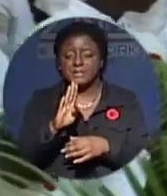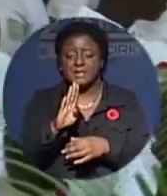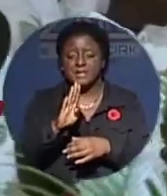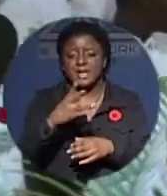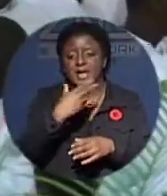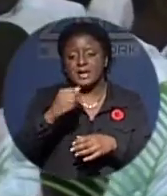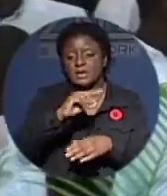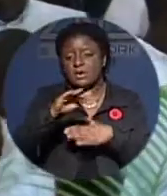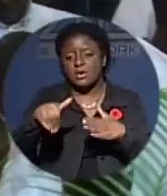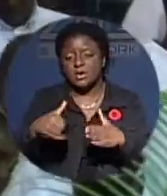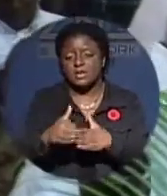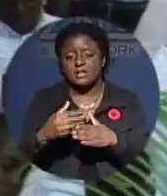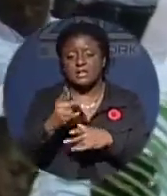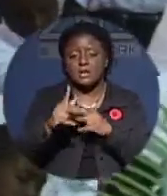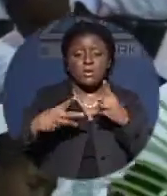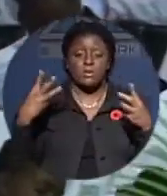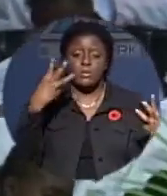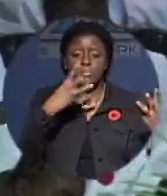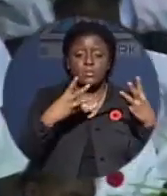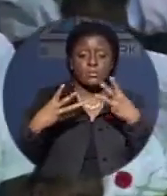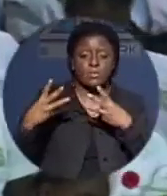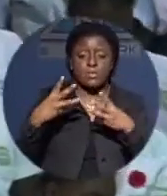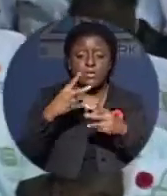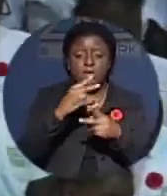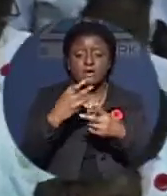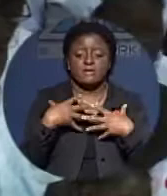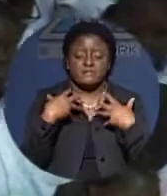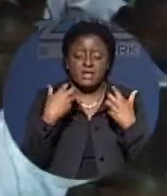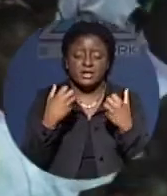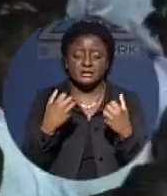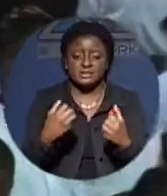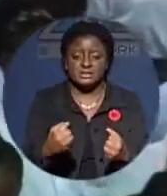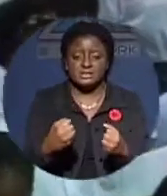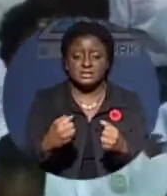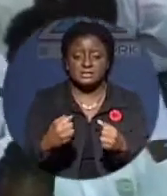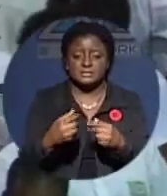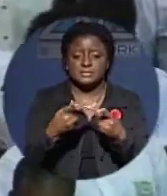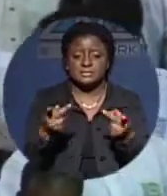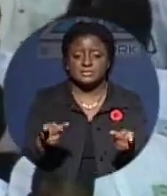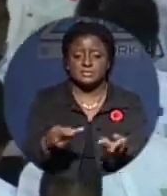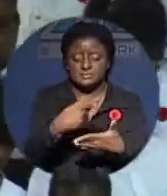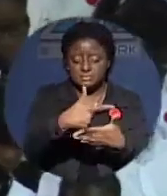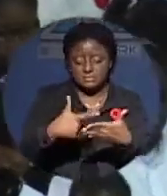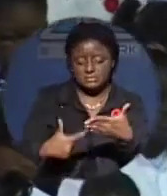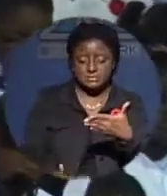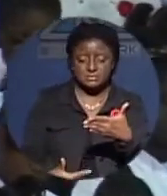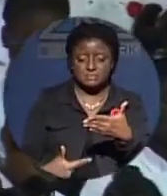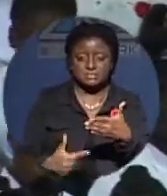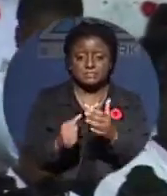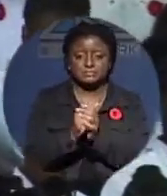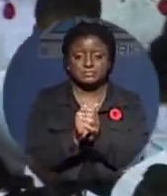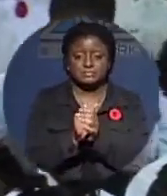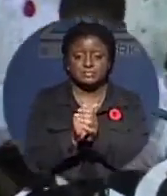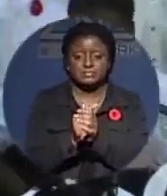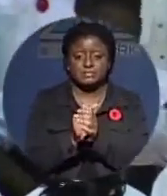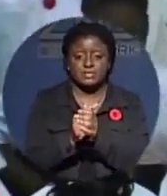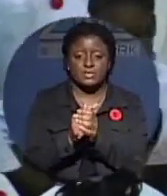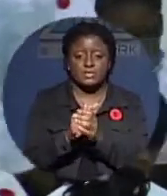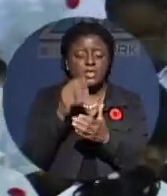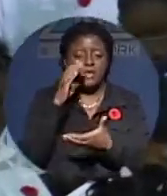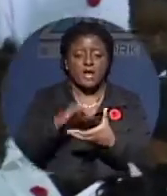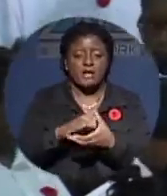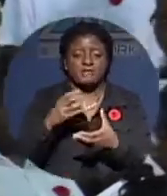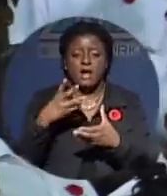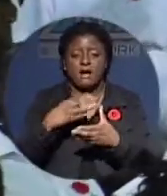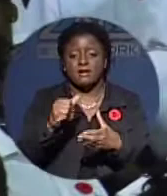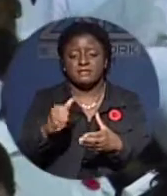Benaby, Ambrose Hanner, Reverend Dr. Earl Francis, and Reverend Cephas Ferguson, the widow of the late Arthur Nathaniel Richardson and daughter of the